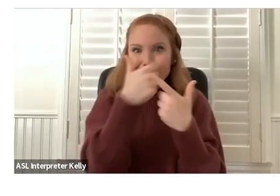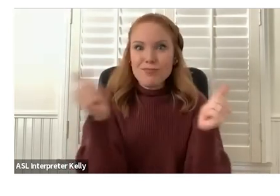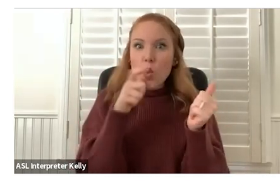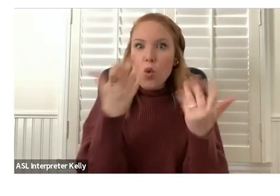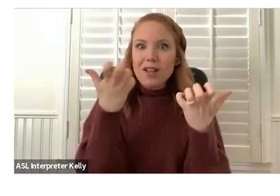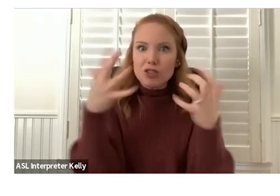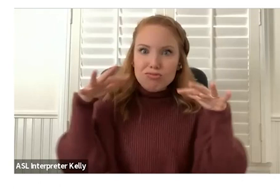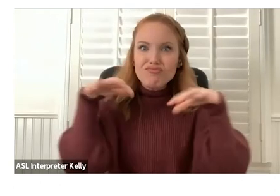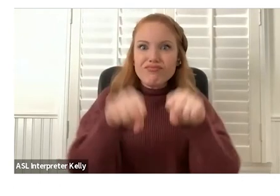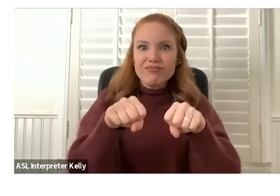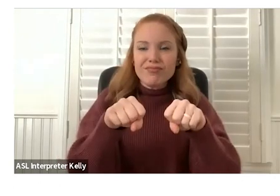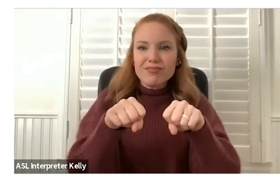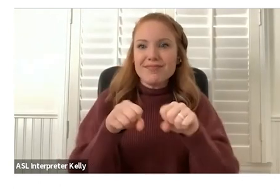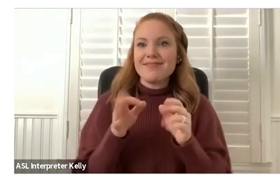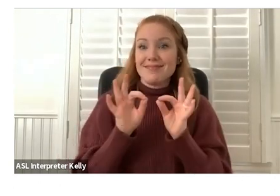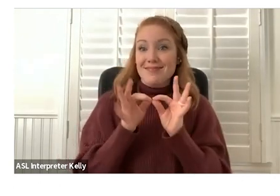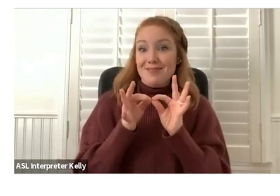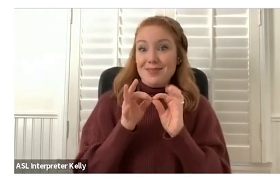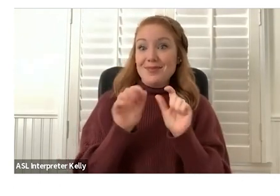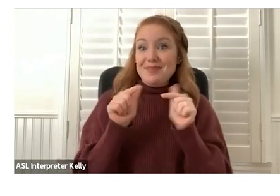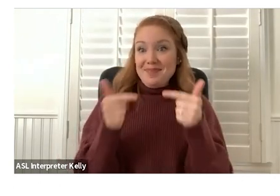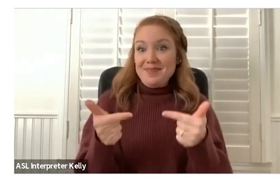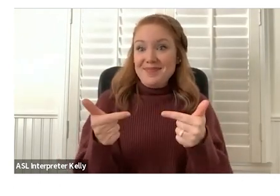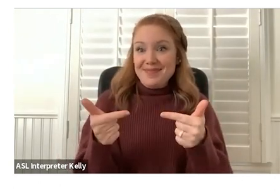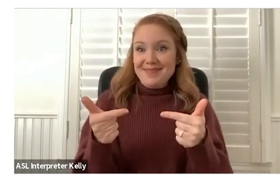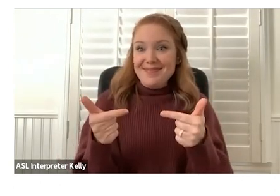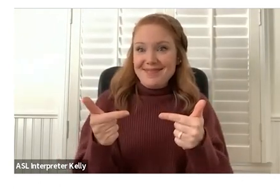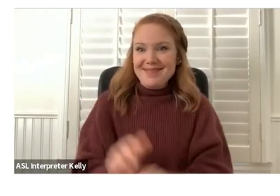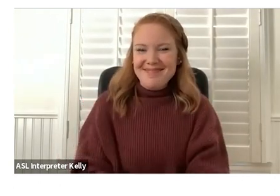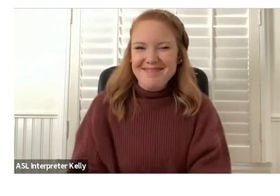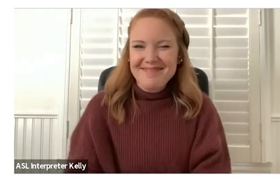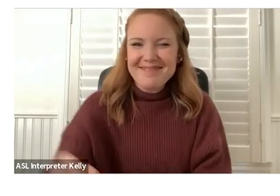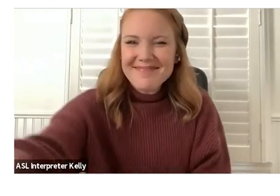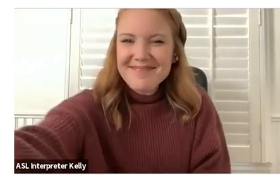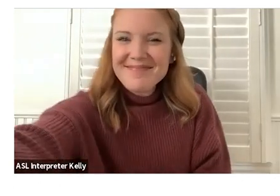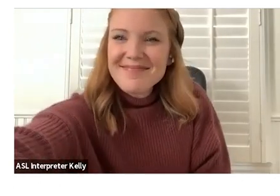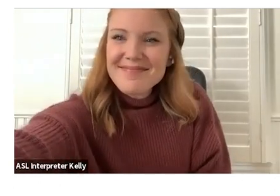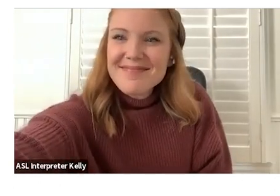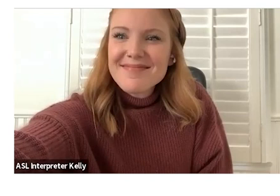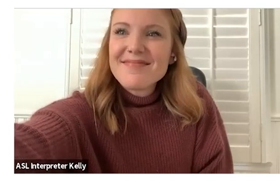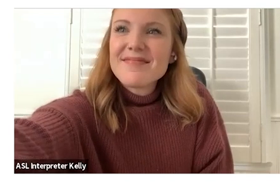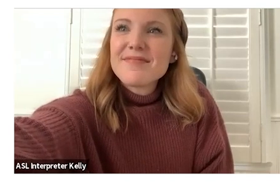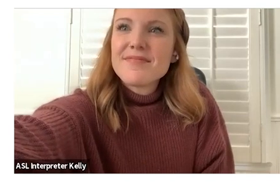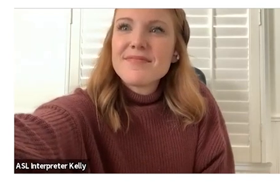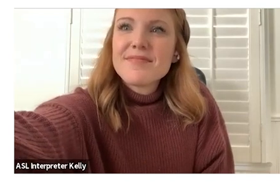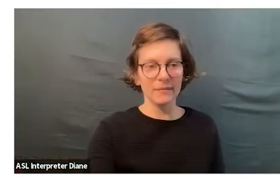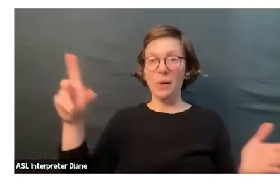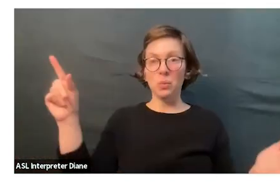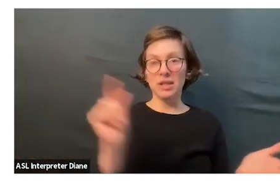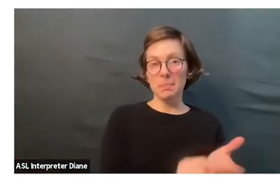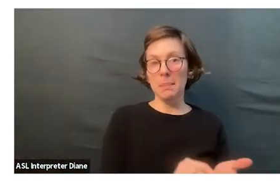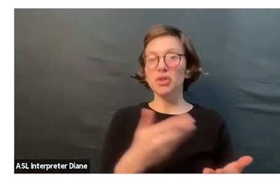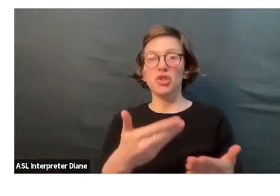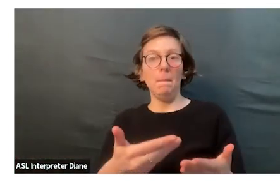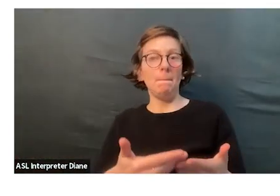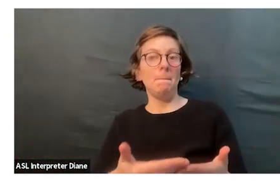Iberian Peninsula and Spain and Portugal, and pagans whatsoever, and other enemies of Christ wheresoever placed, and the